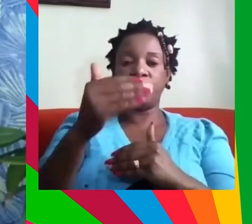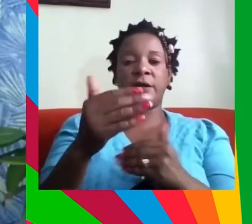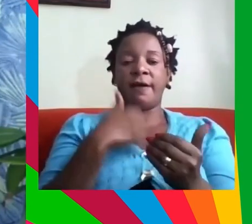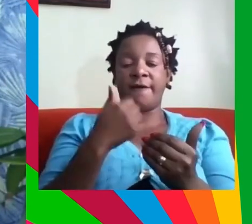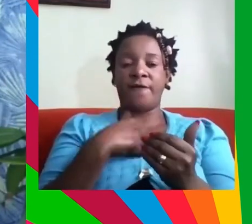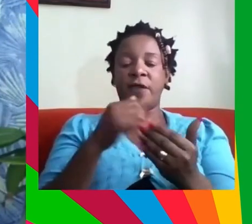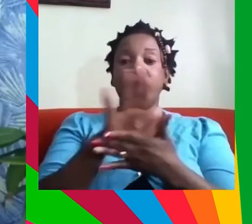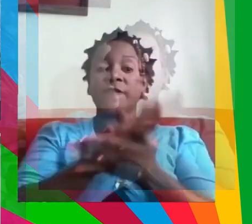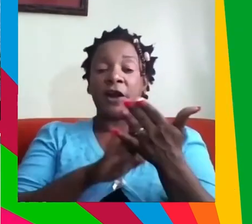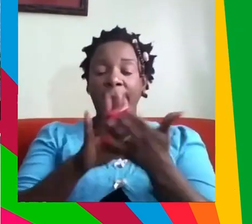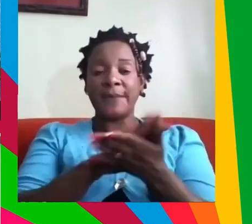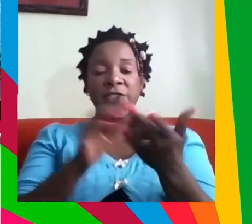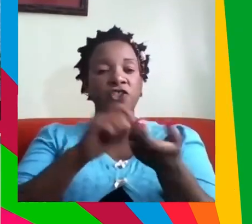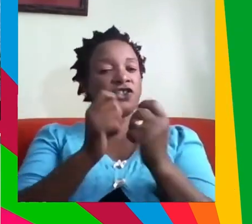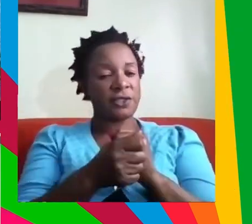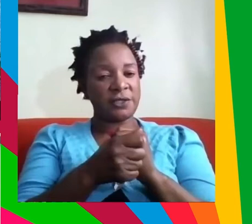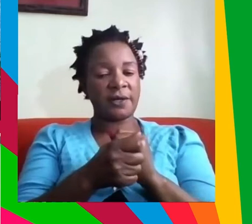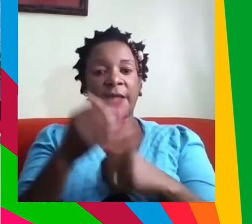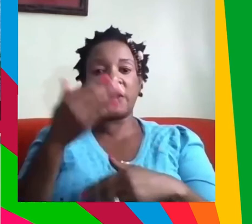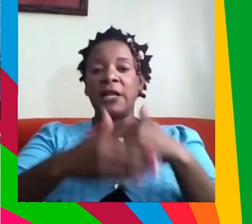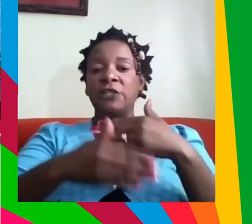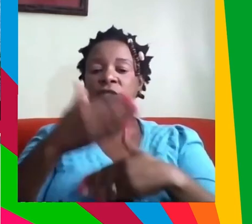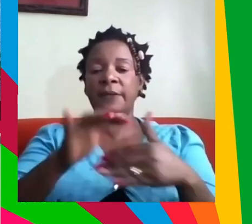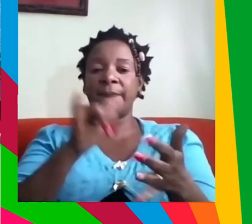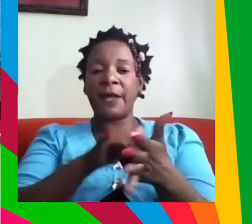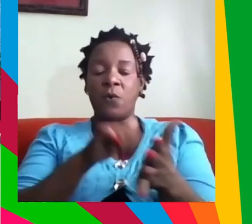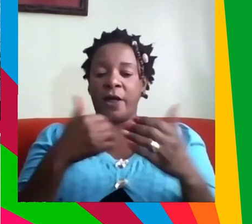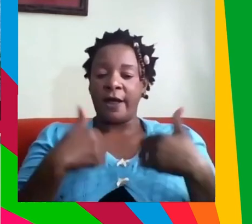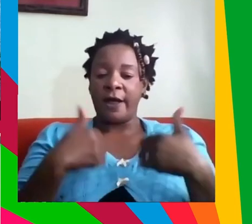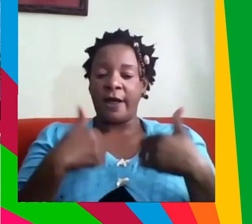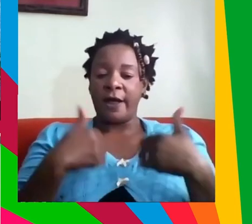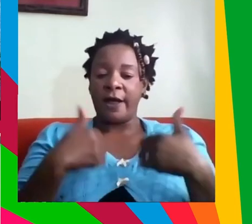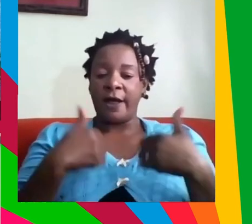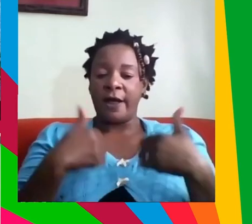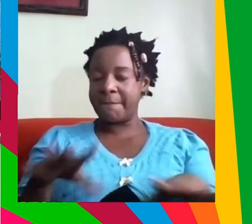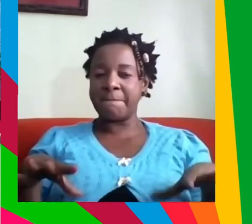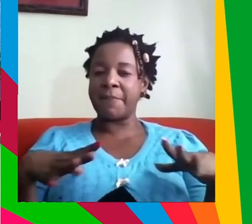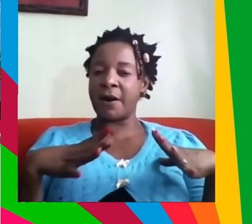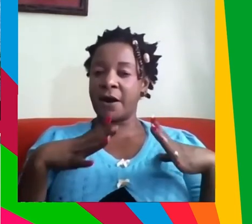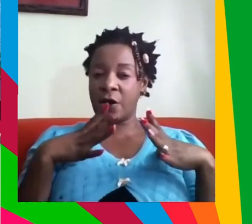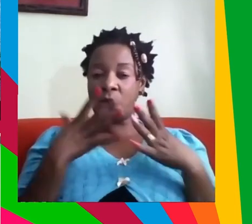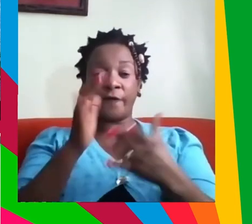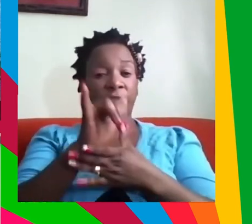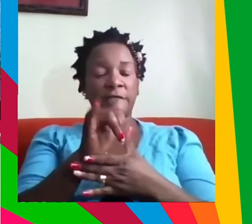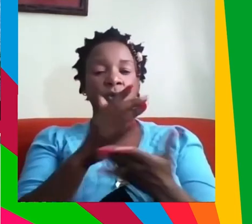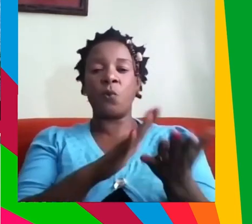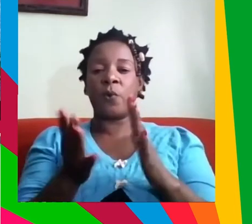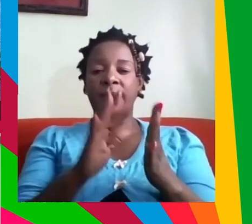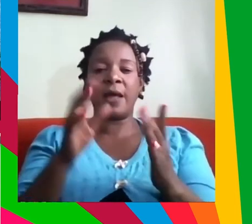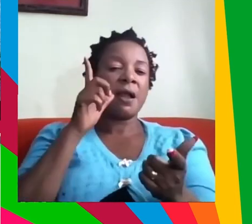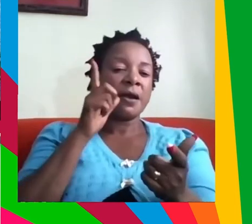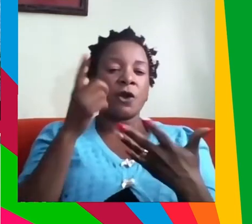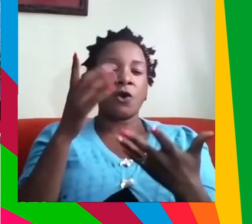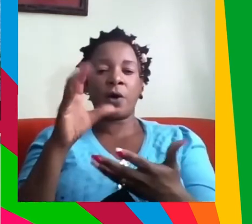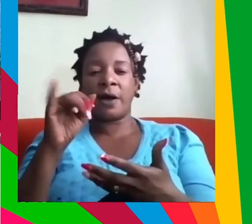changing, this relationship that we have with the land. You know, I'm a product of city life, whether in Cairo or London. I've always lived in